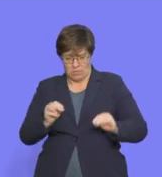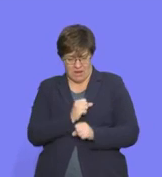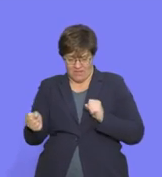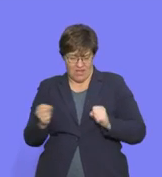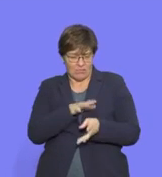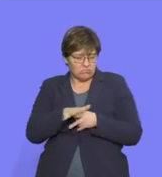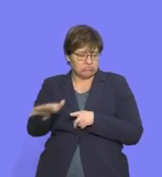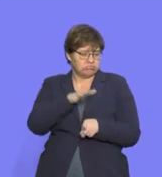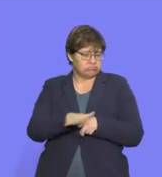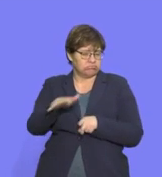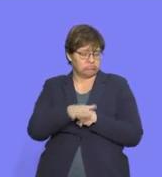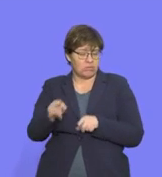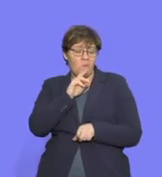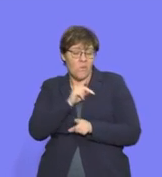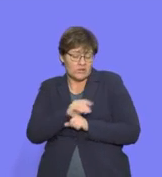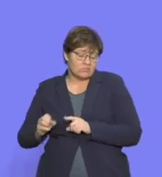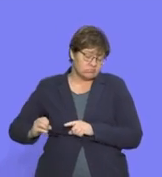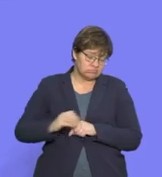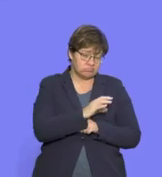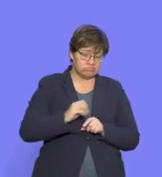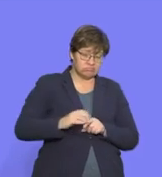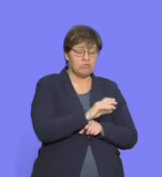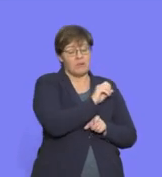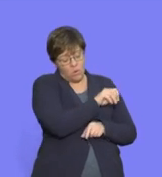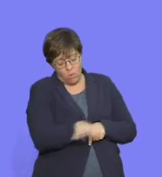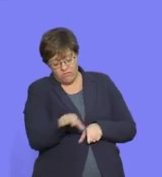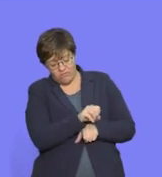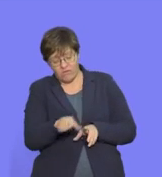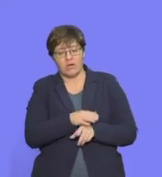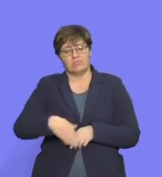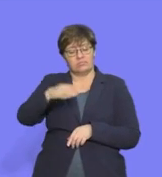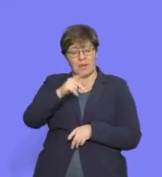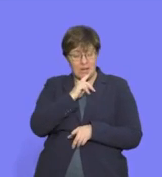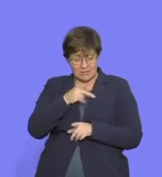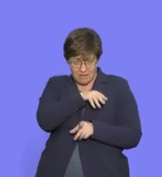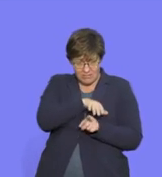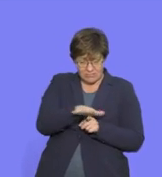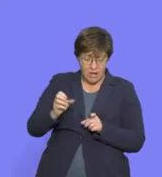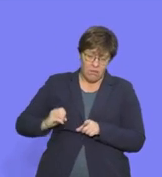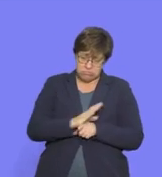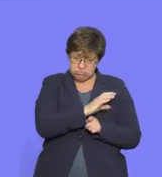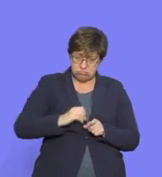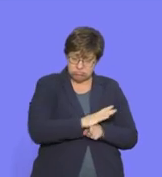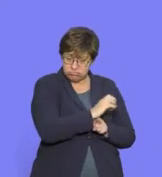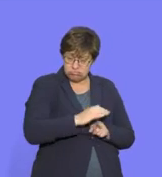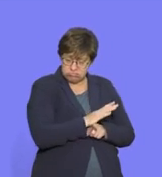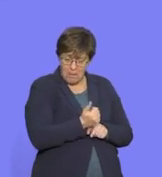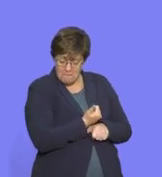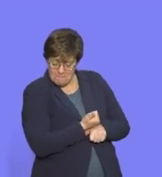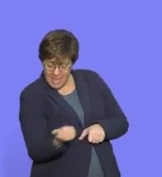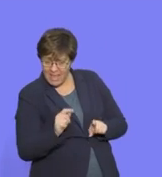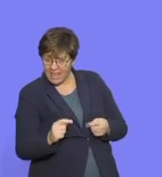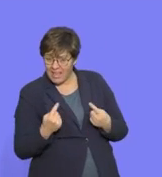stop. So what's going to happen is, this lymphatic system, this lymph, is going to